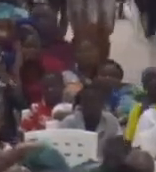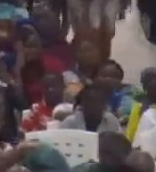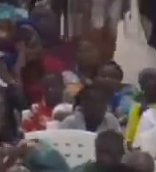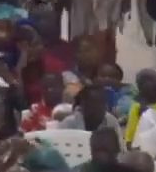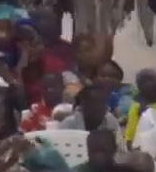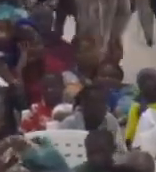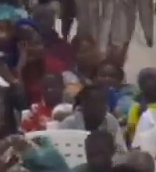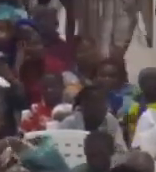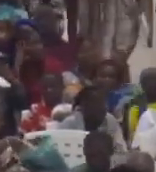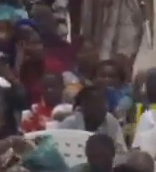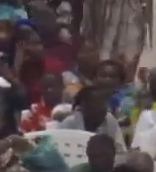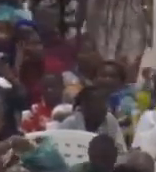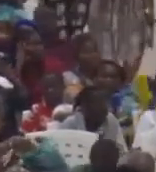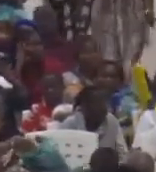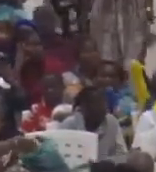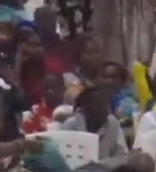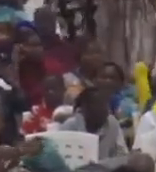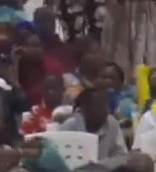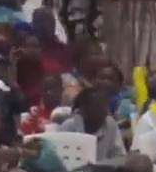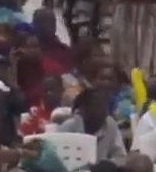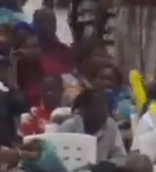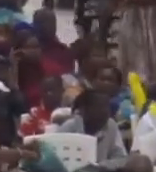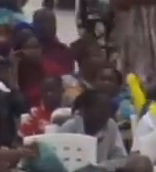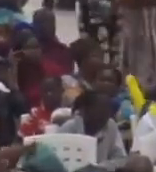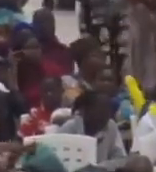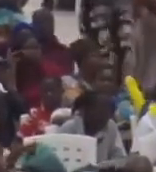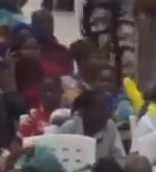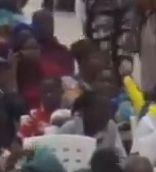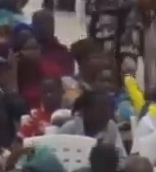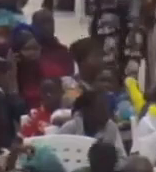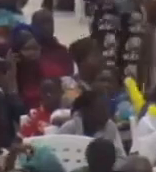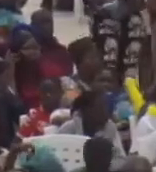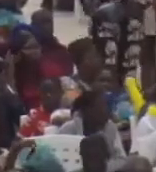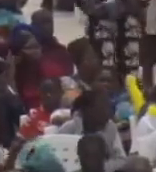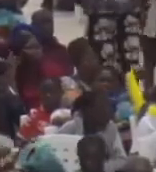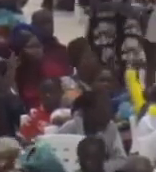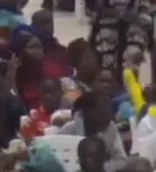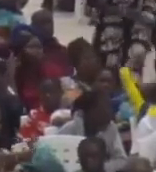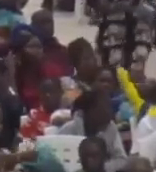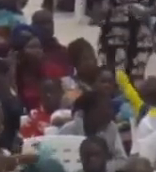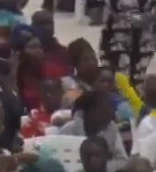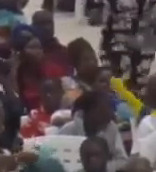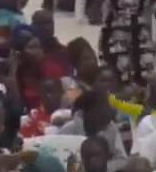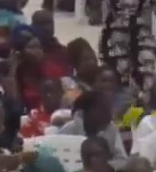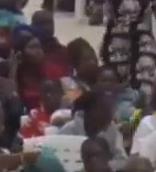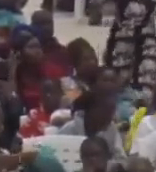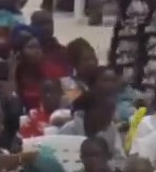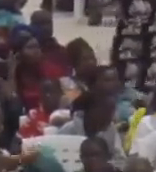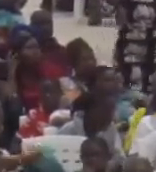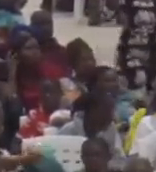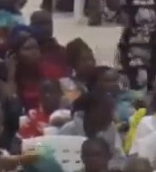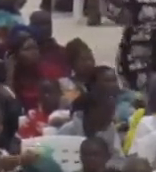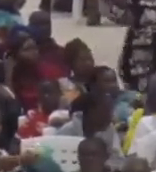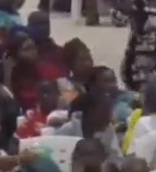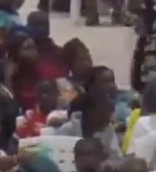salvation or you are backsliding, come now. No question of shame